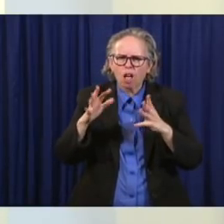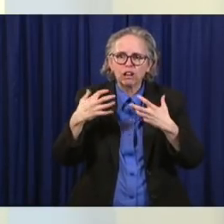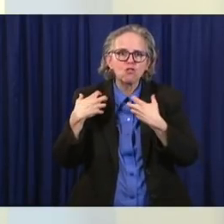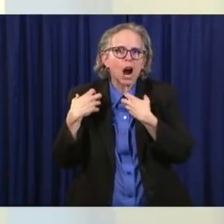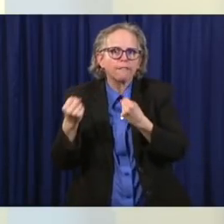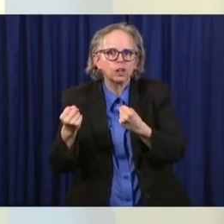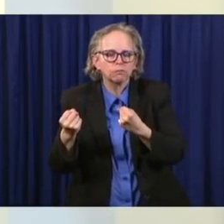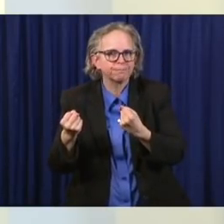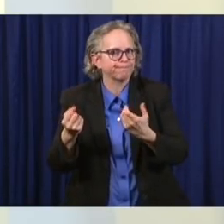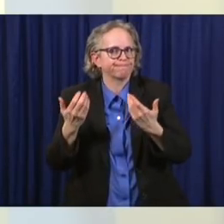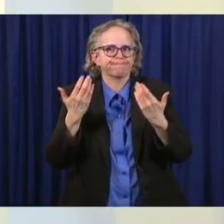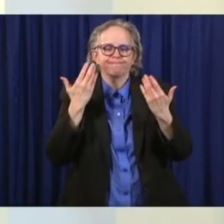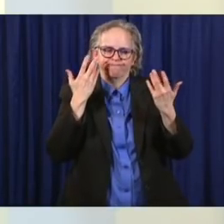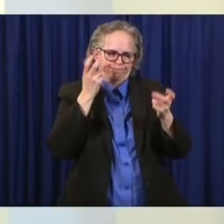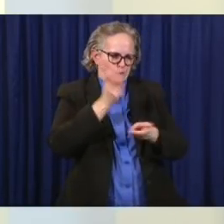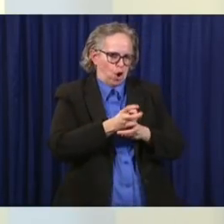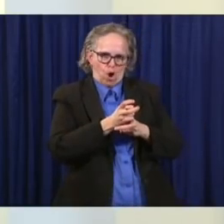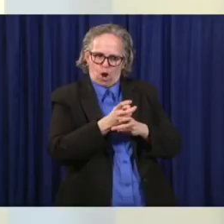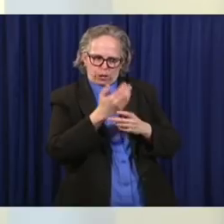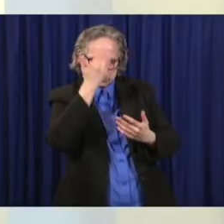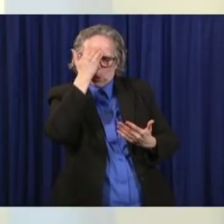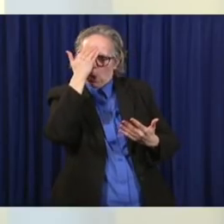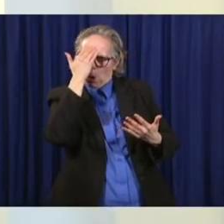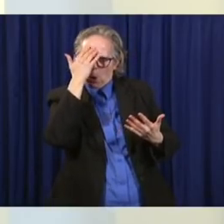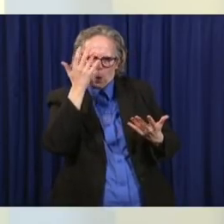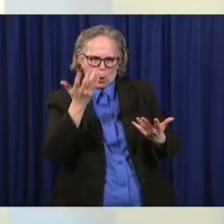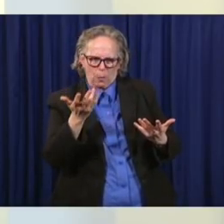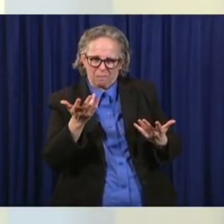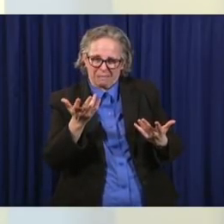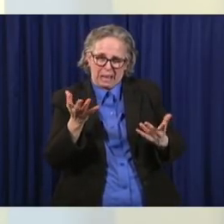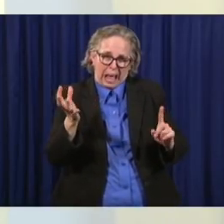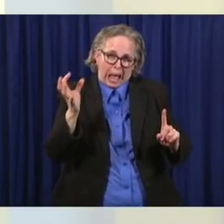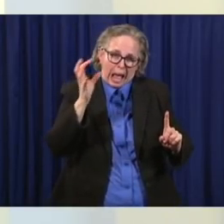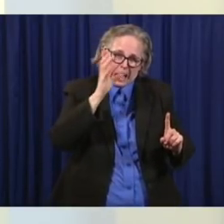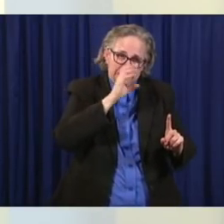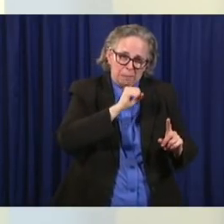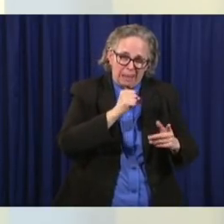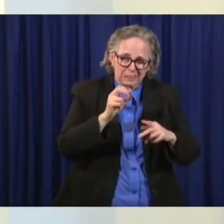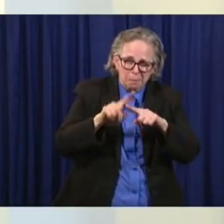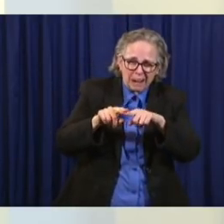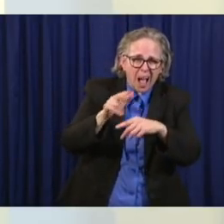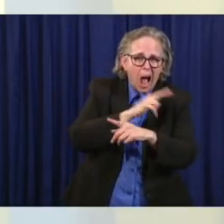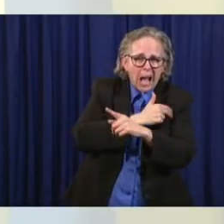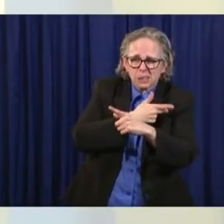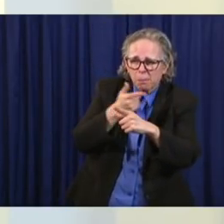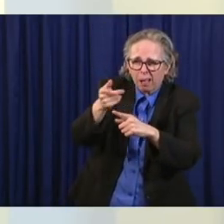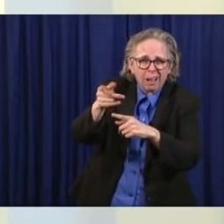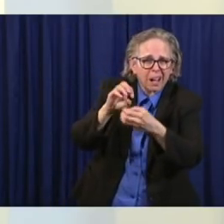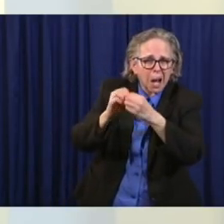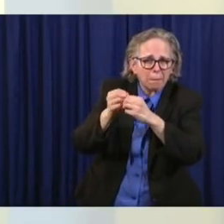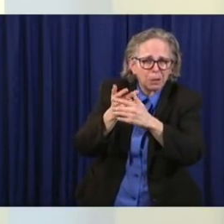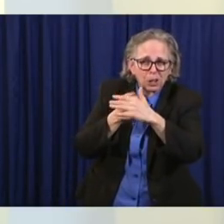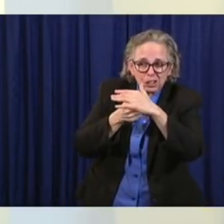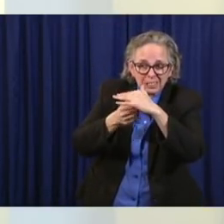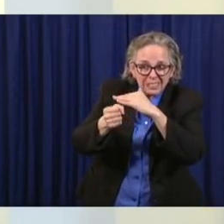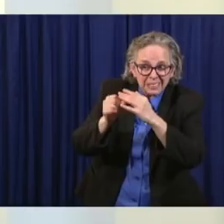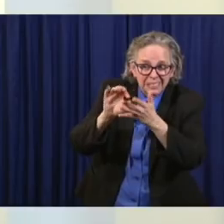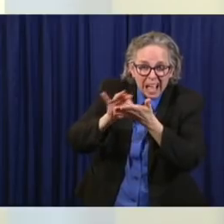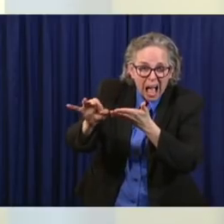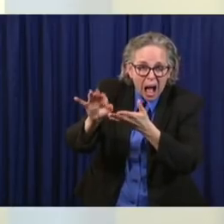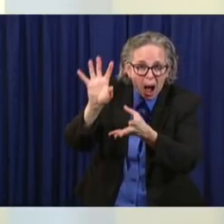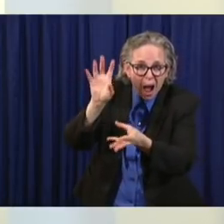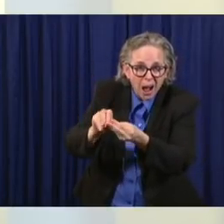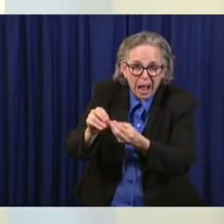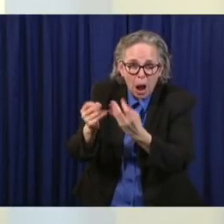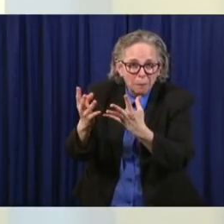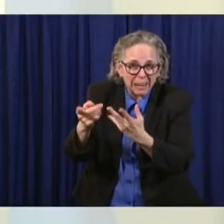some guesstimates based on people who have been hospitalized, if they've been discharged, and maybe 14 days after that. But there are